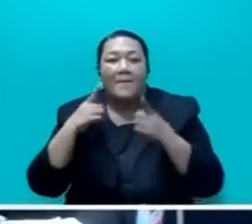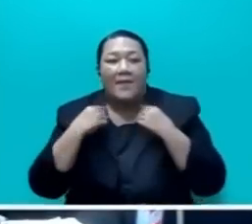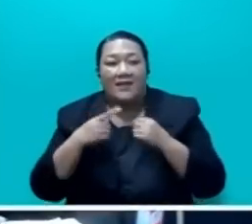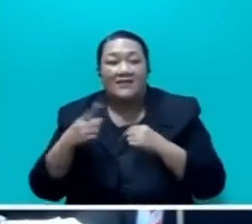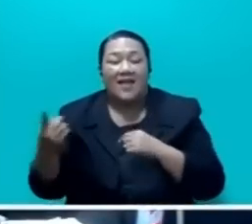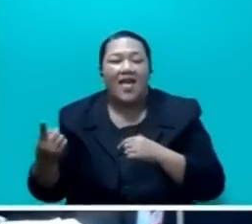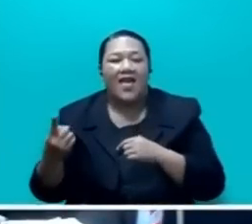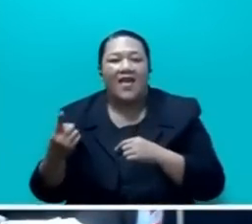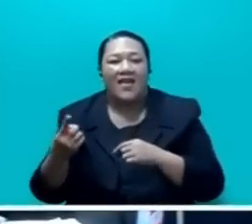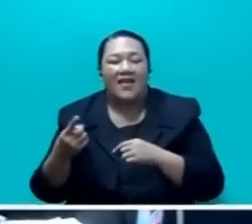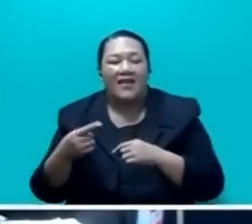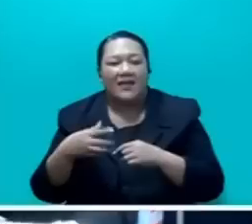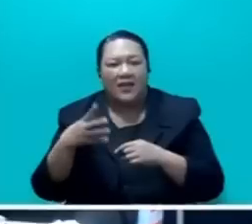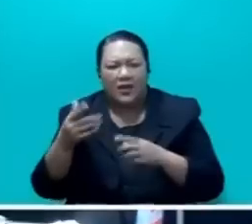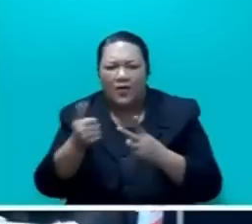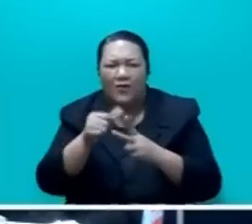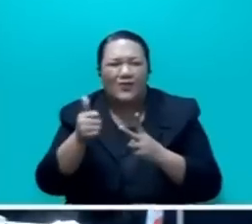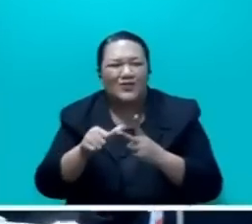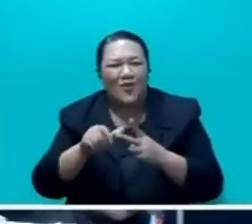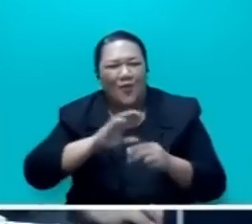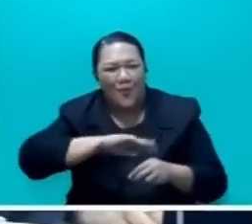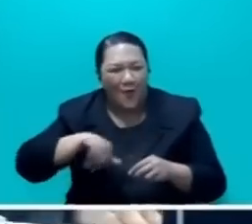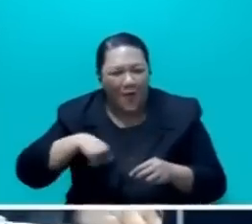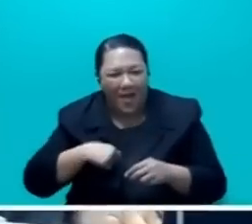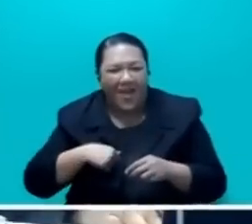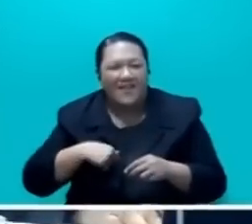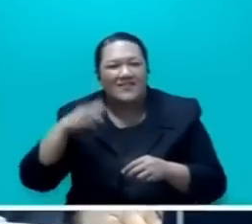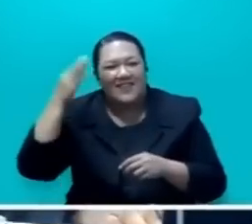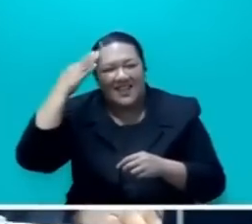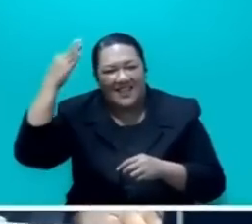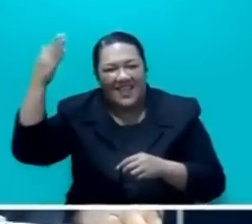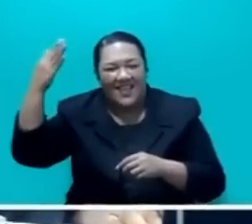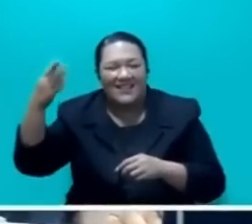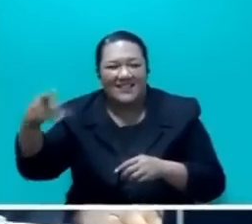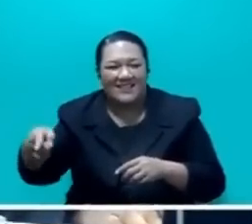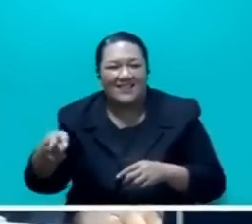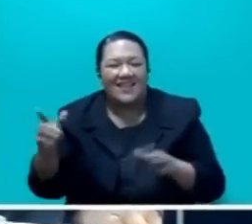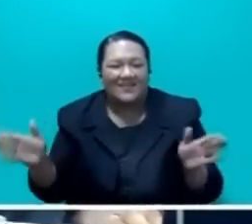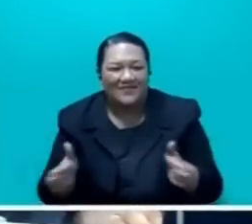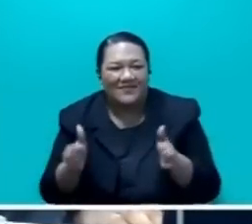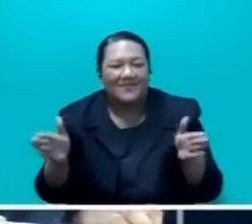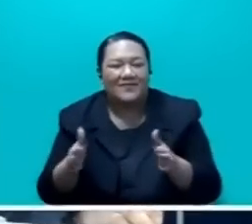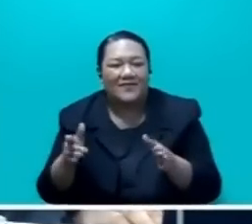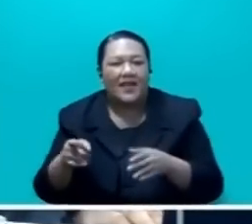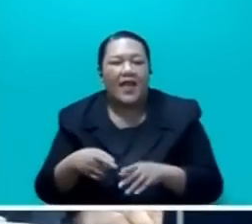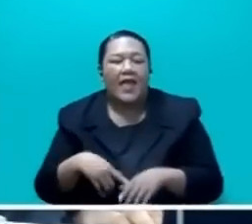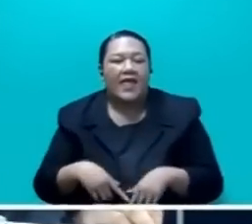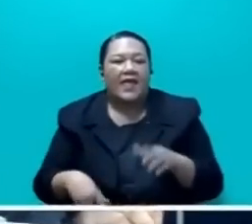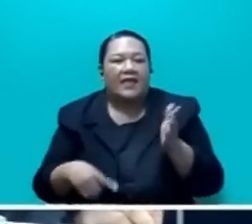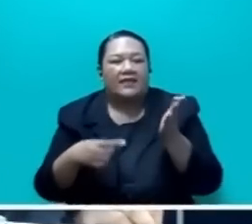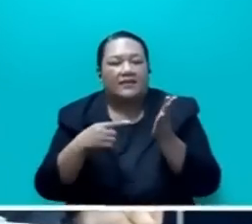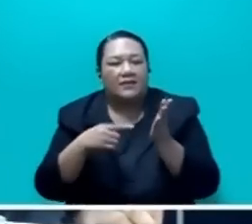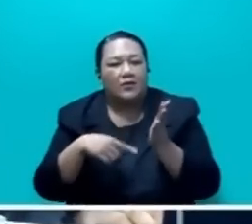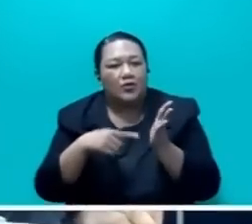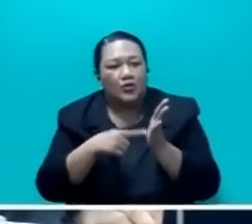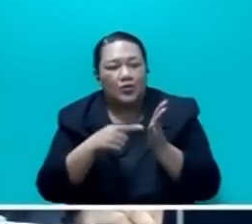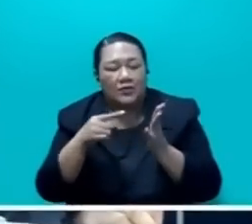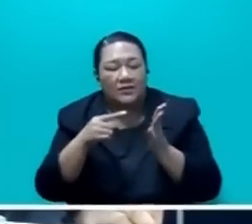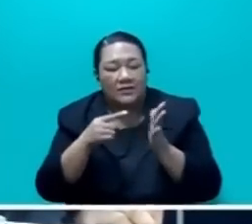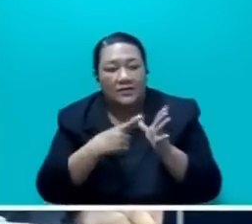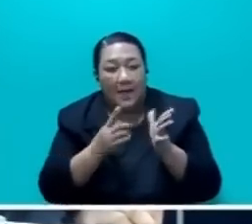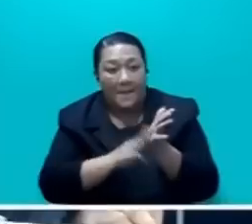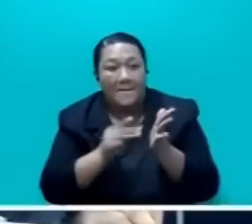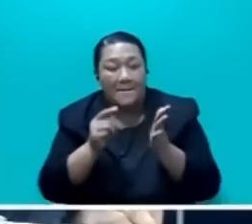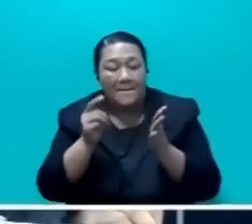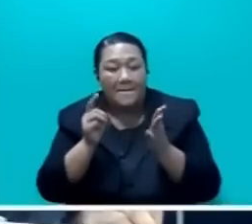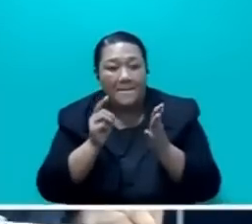Randinis and the church elders. A special mention of my spiritual mentor, Mr. Tayone Koroisavo, and his lovely wife. I